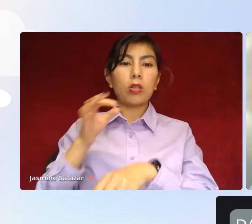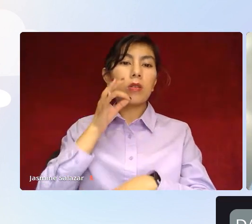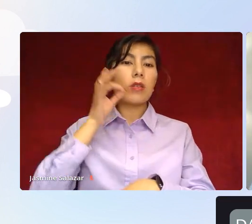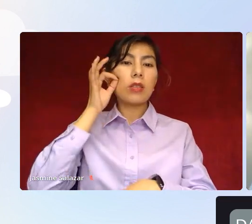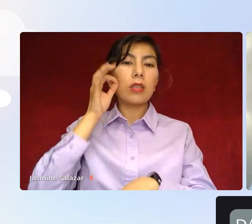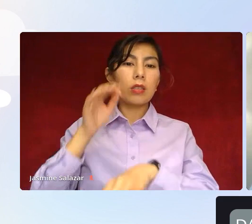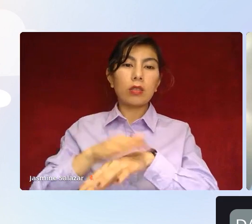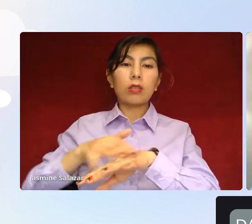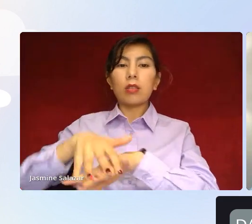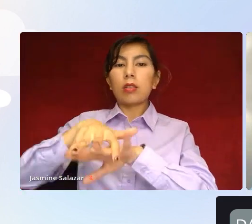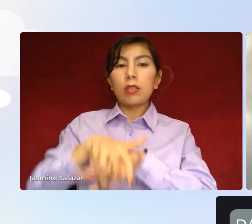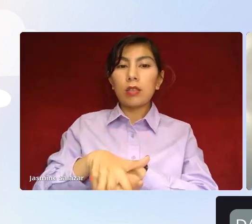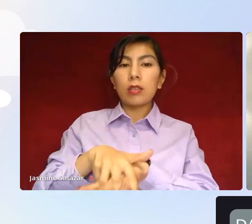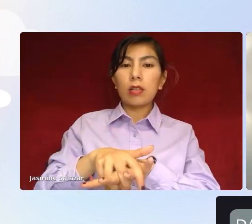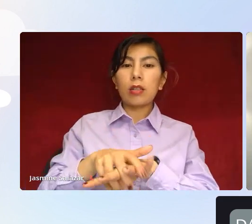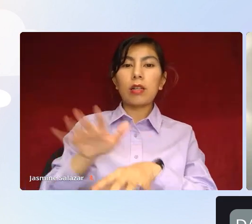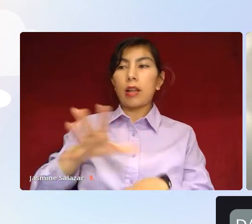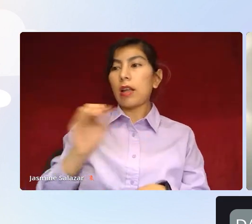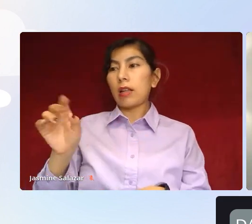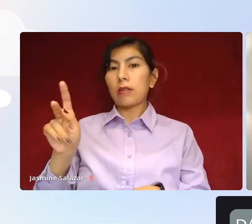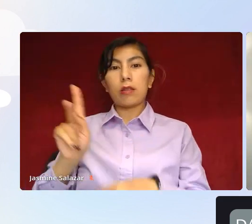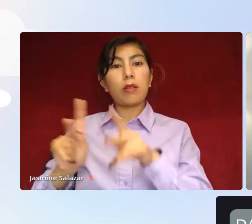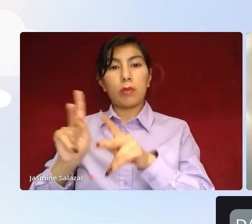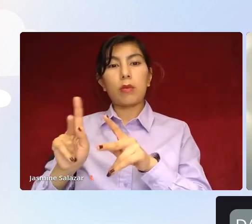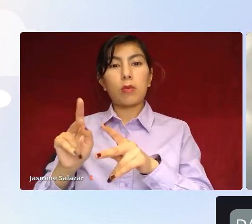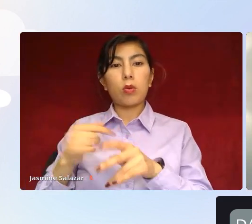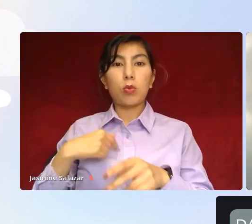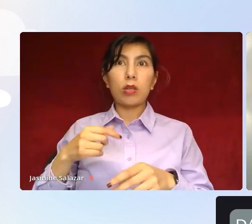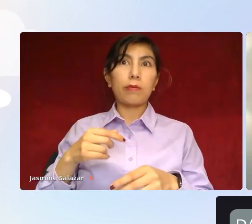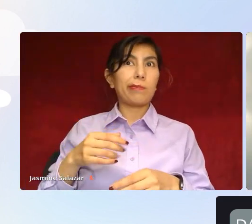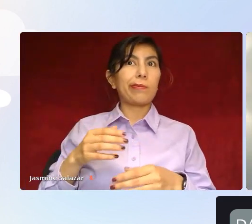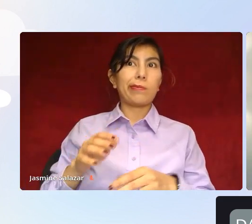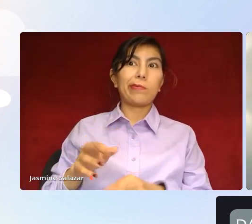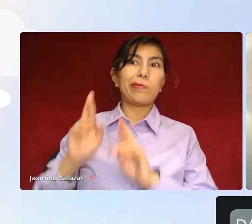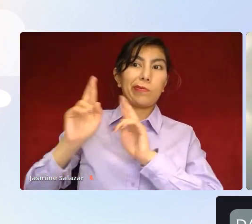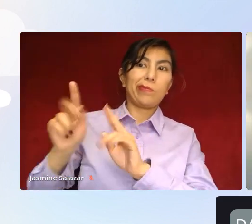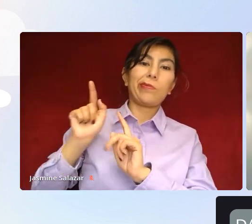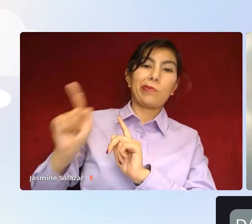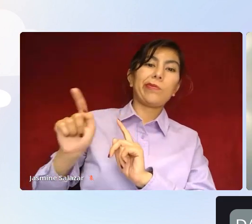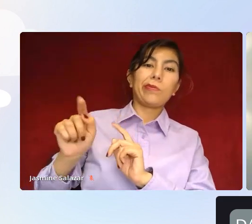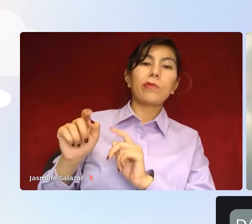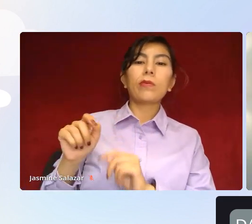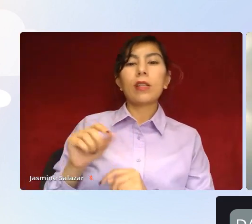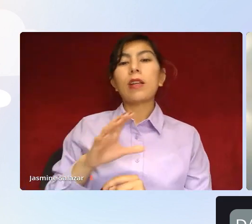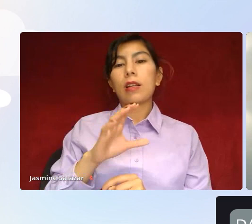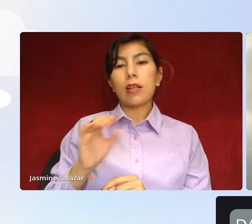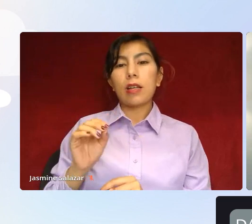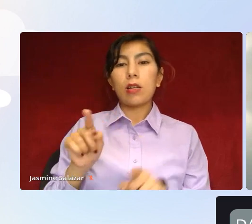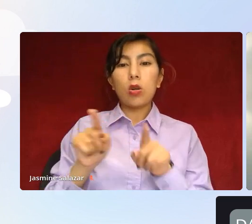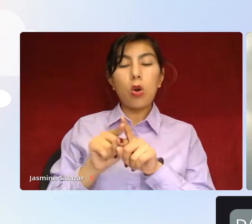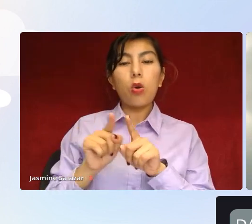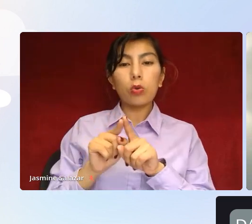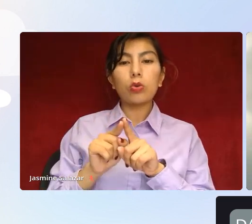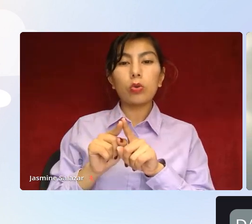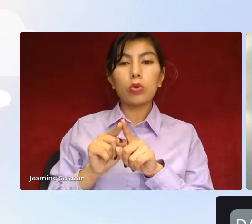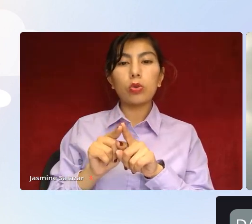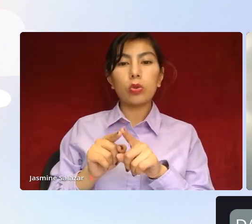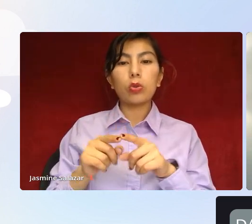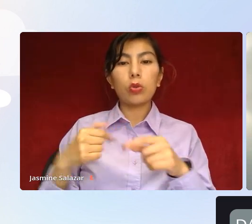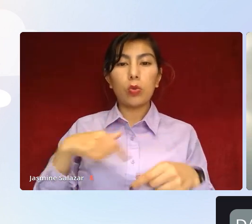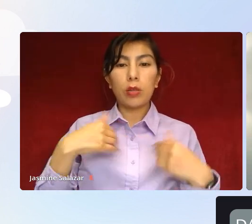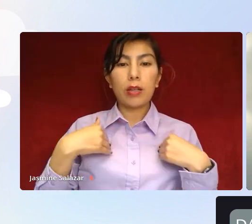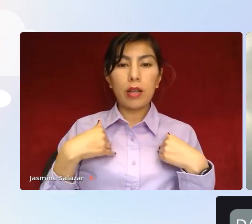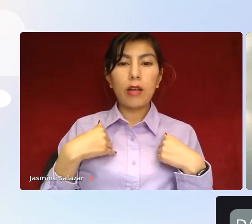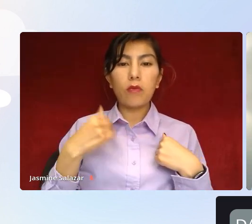people. We owe a great respect to them. And also, we have